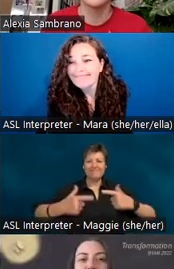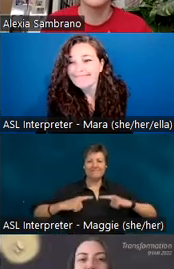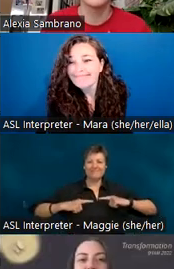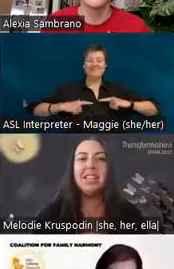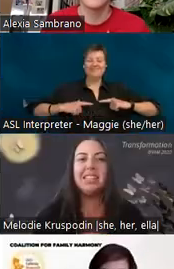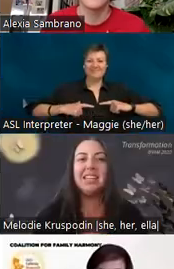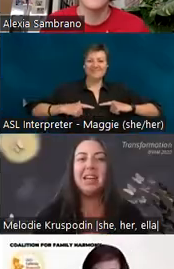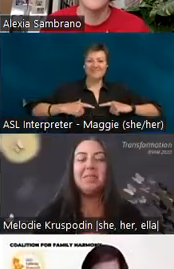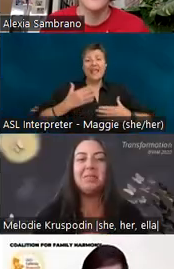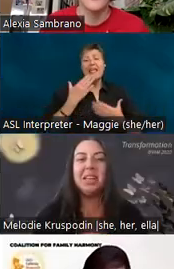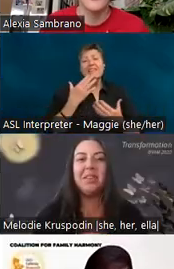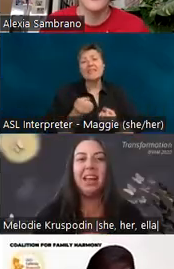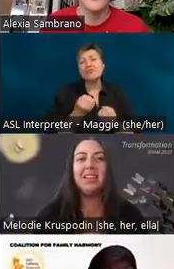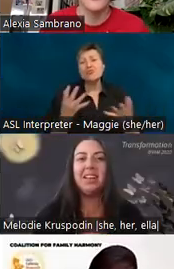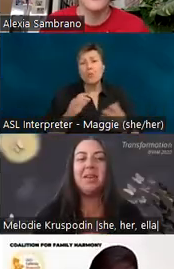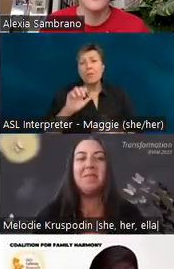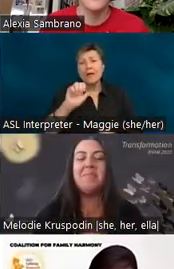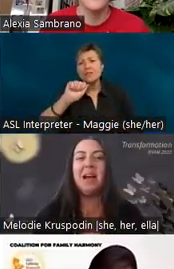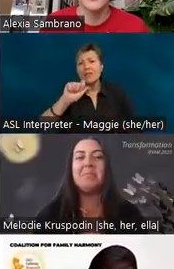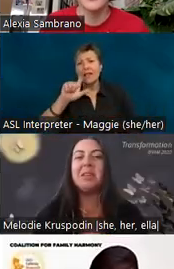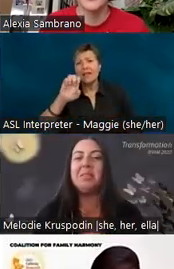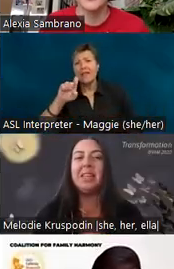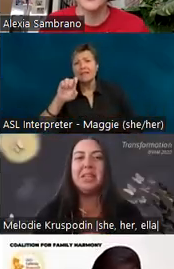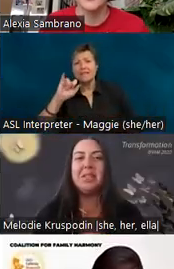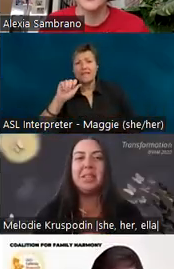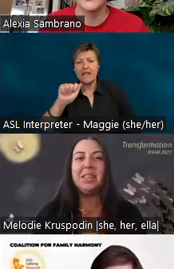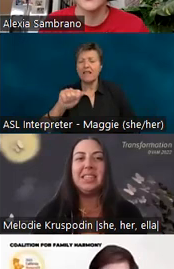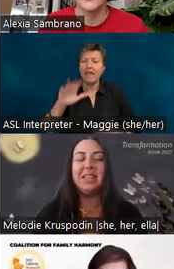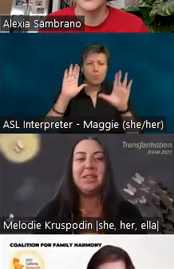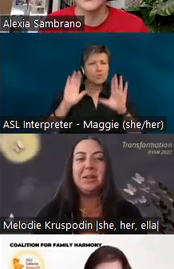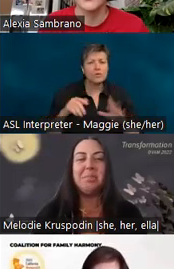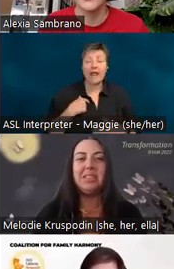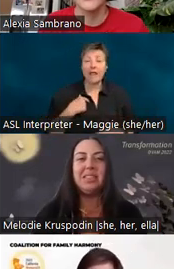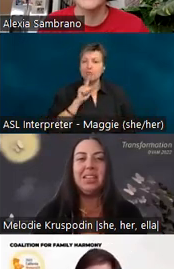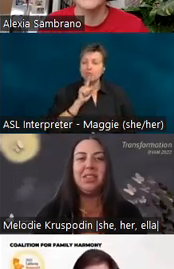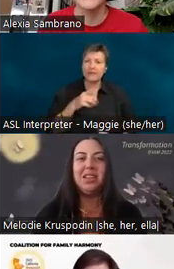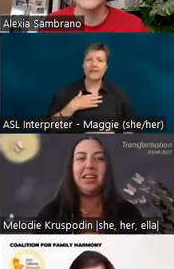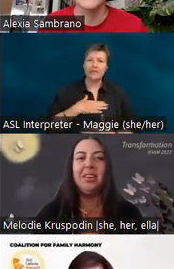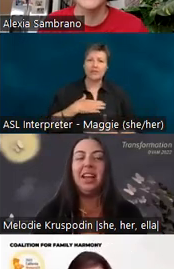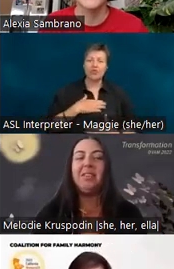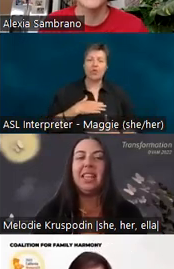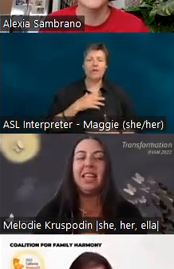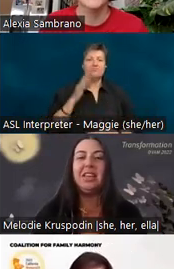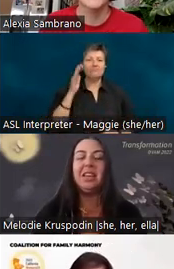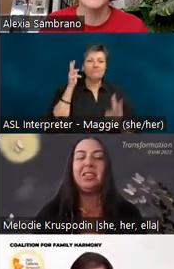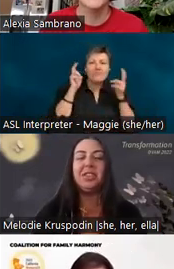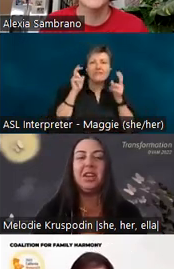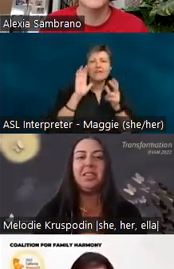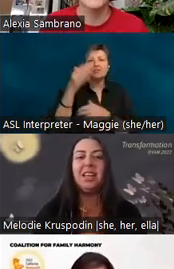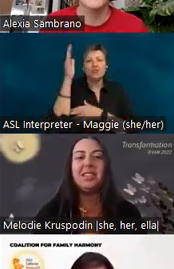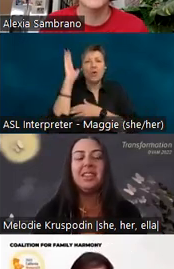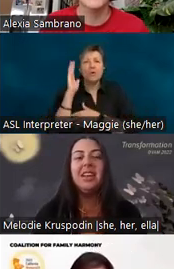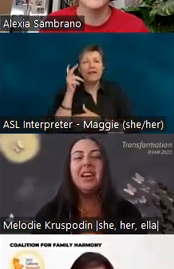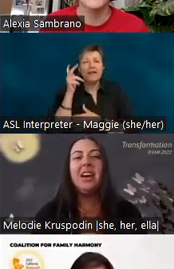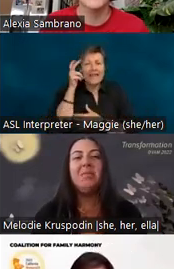Thank you so much, Alexia. That was really great. I really enjoyed listening to your presentation and hearing everything that you had to share